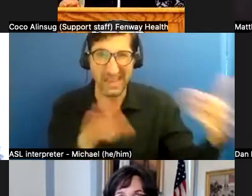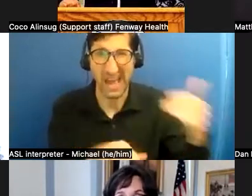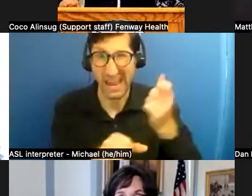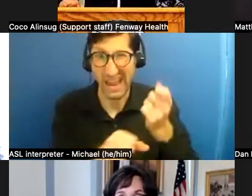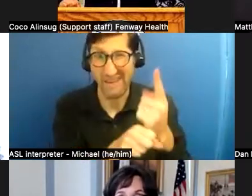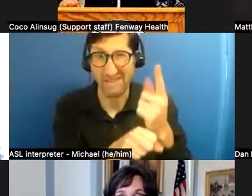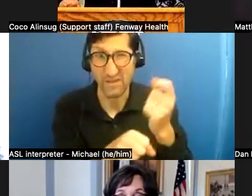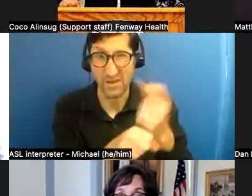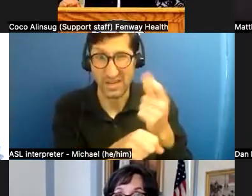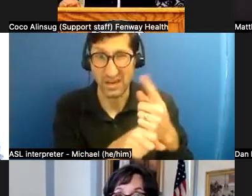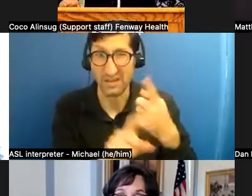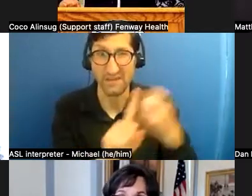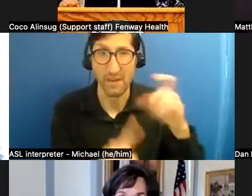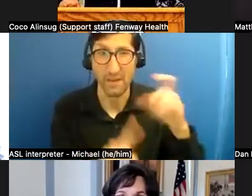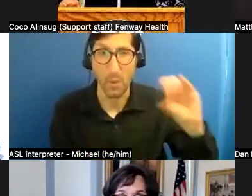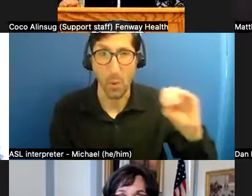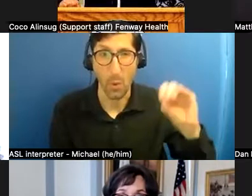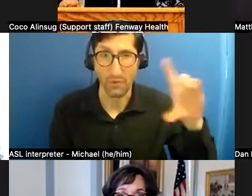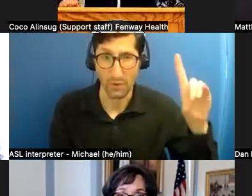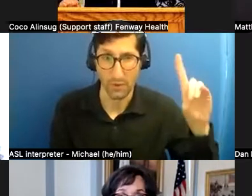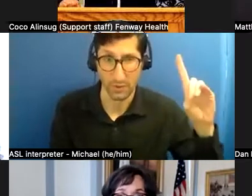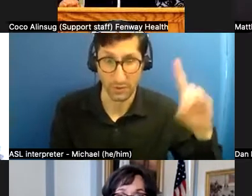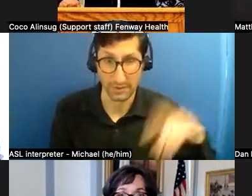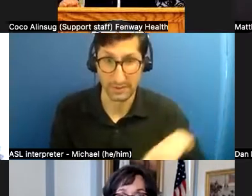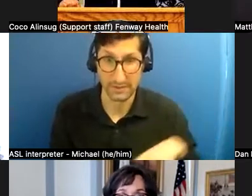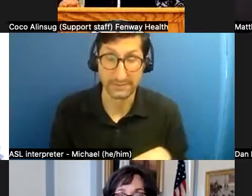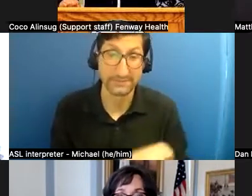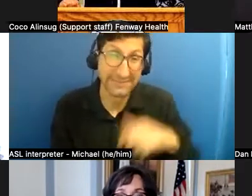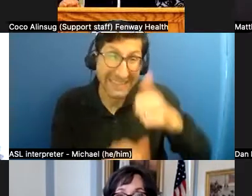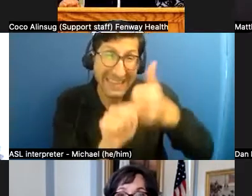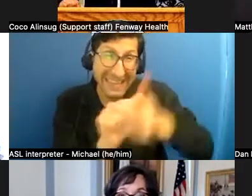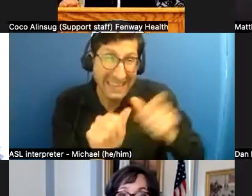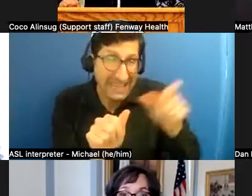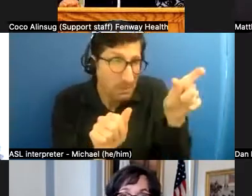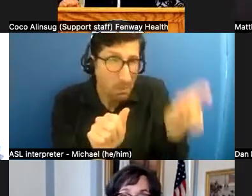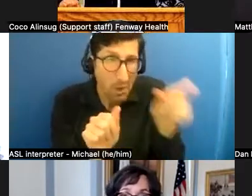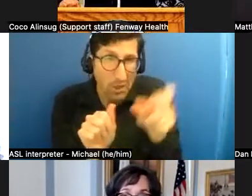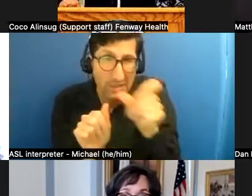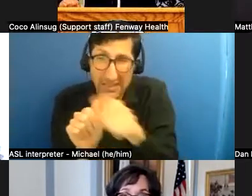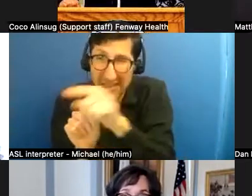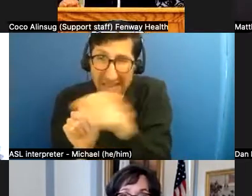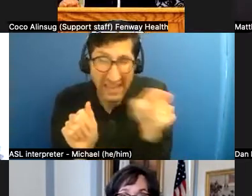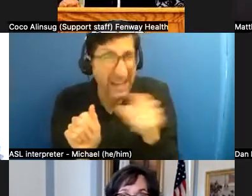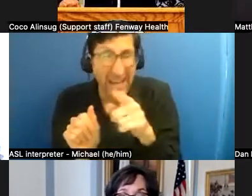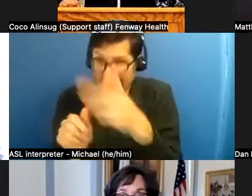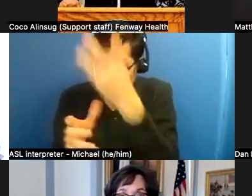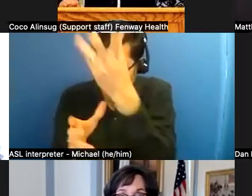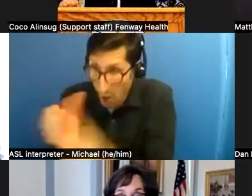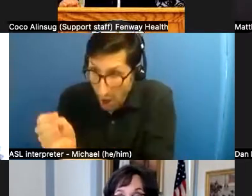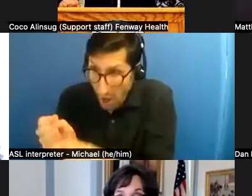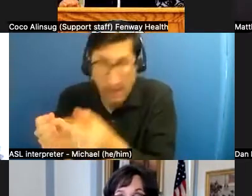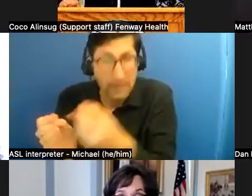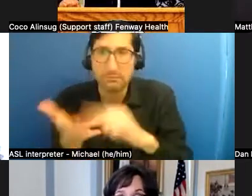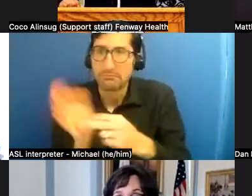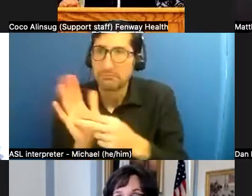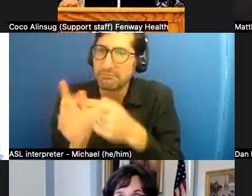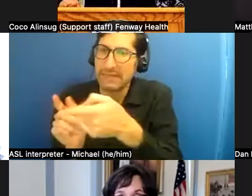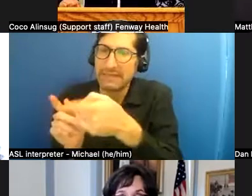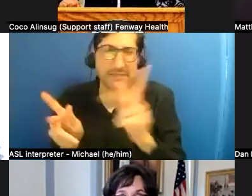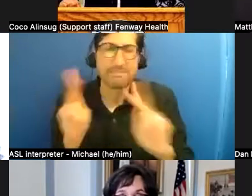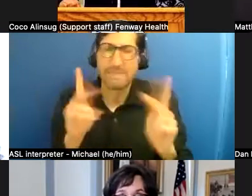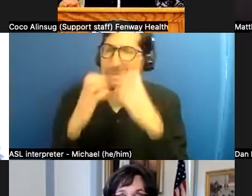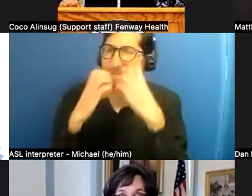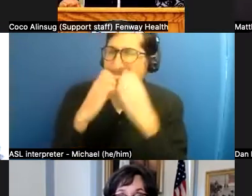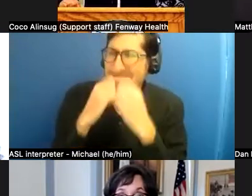year. Each one of these individuals leaves behind loved ones, friends, and